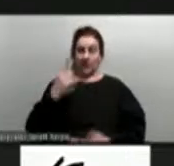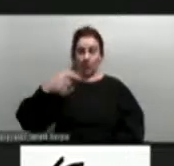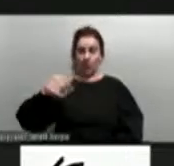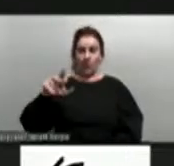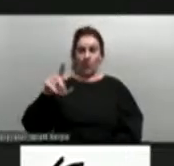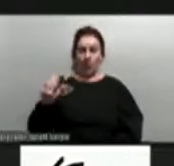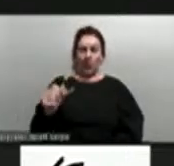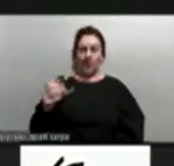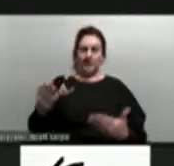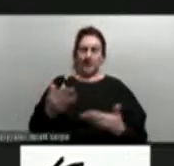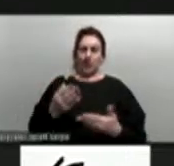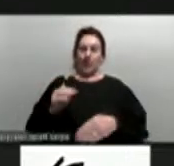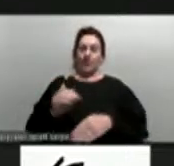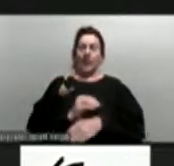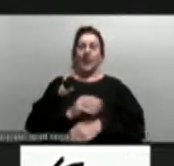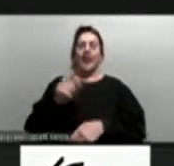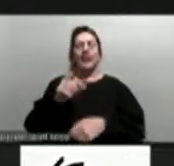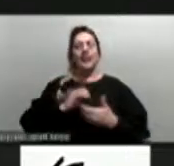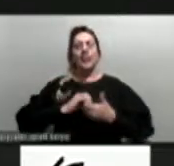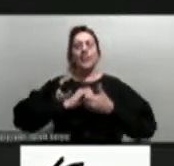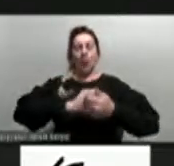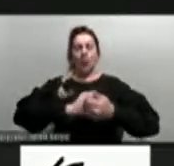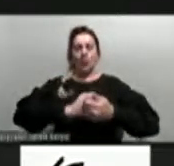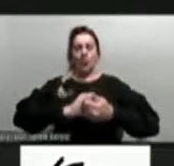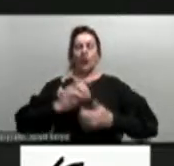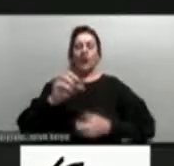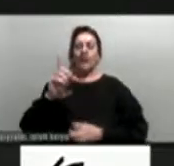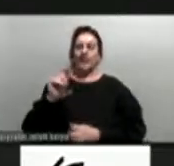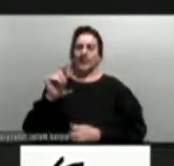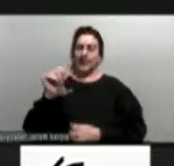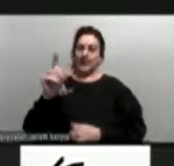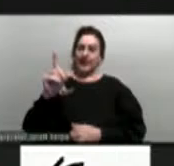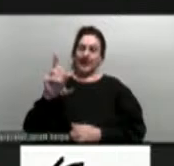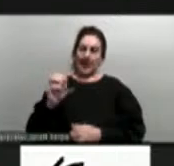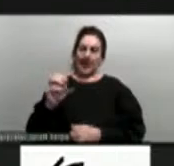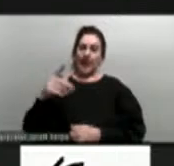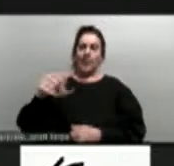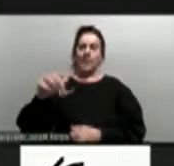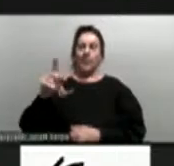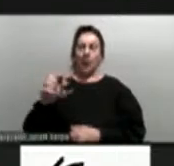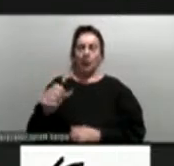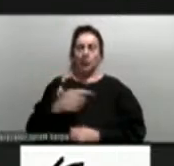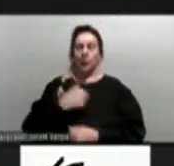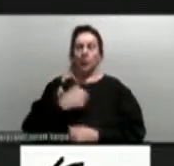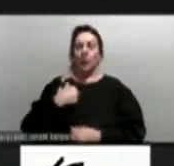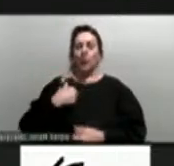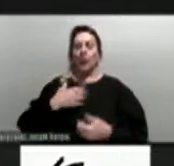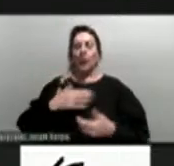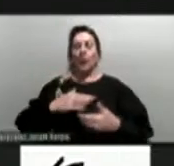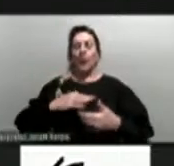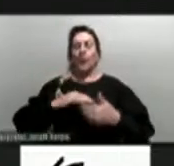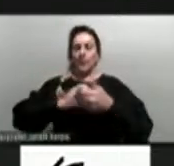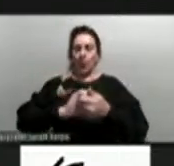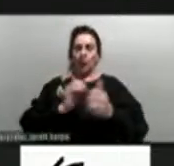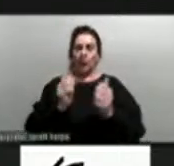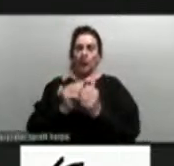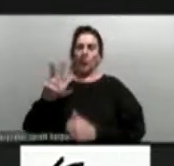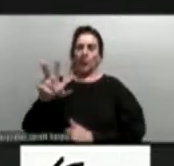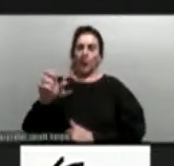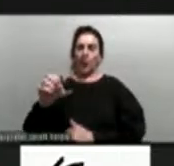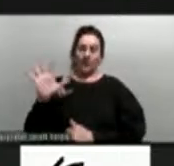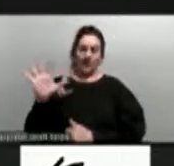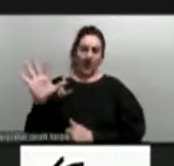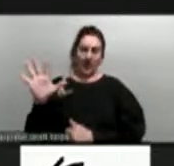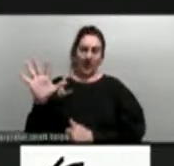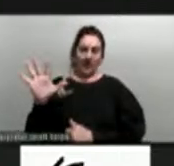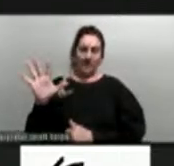Parks Foundation is a partner of Miami-Dade County Parks and a partner in promoting Thrive 305. The park system is more vital